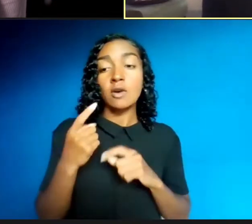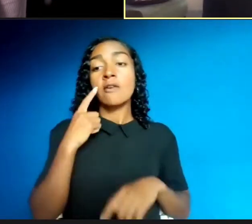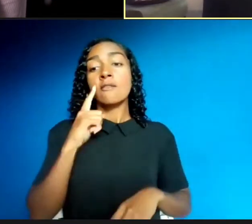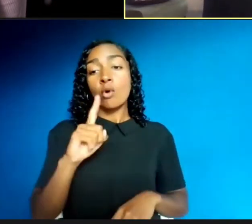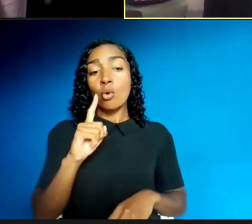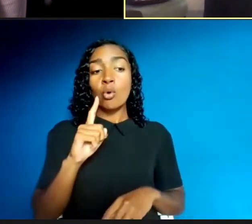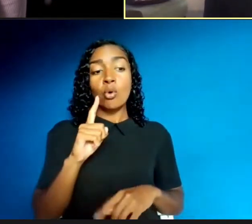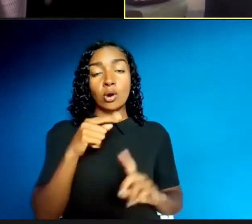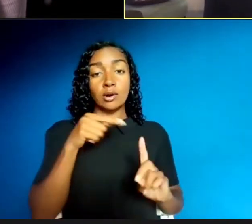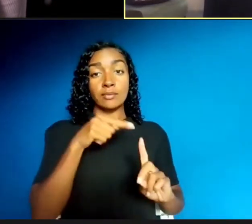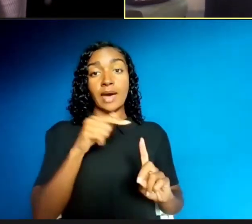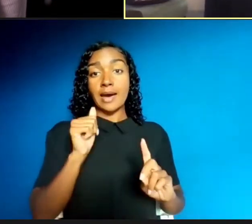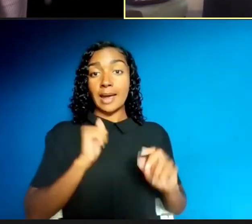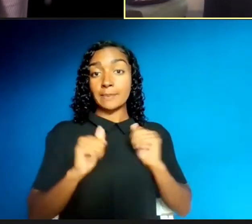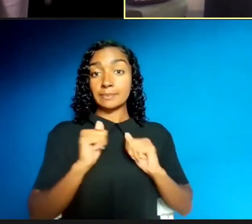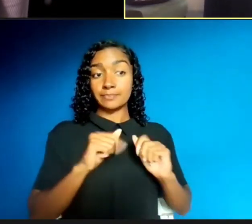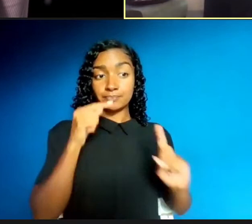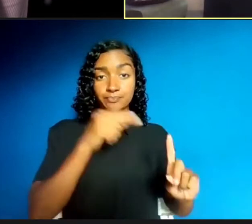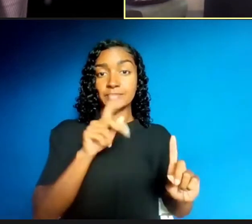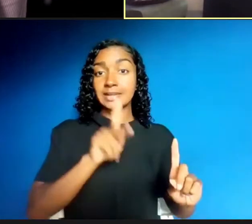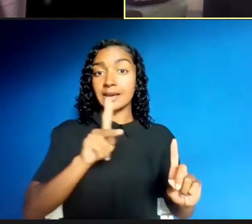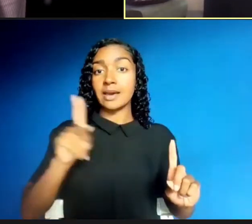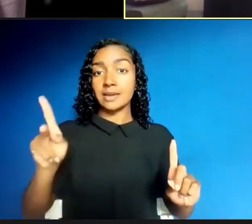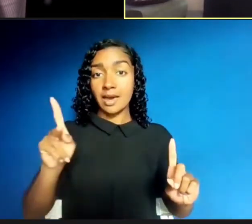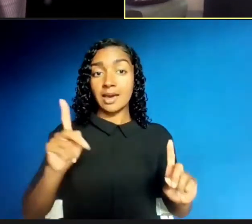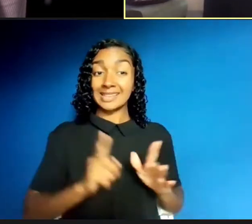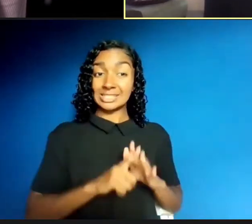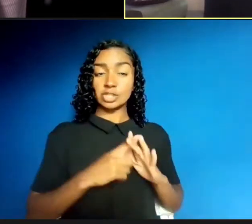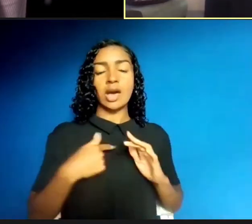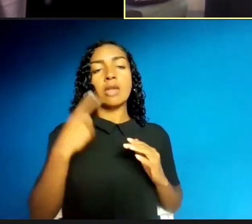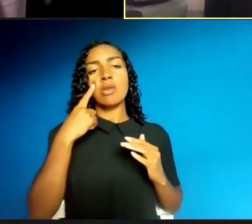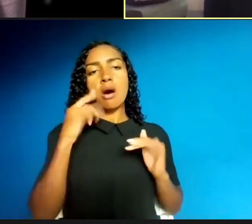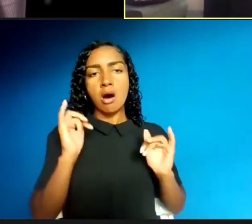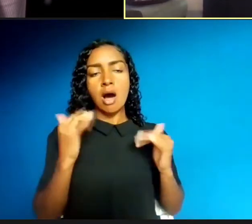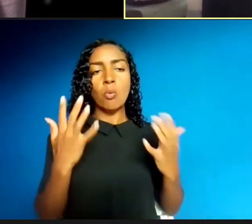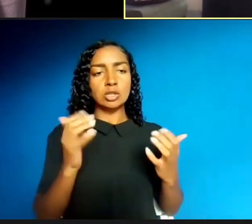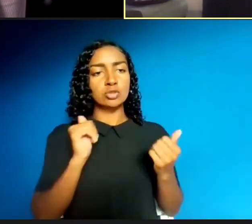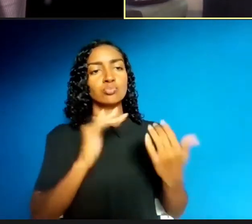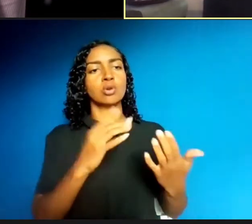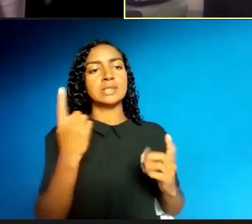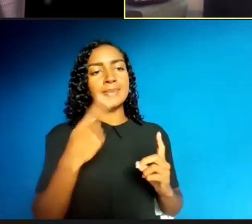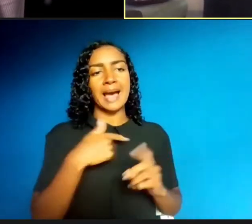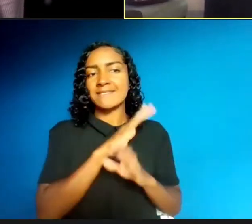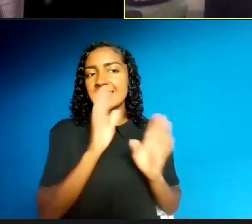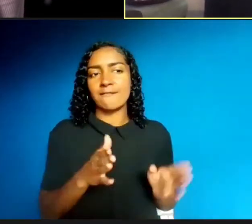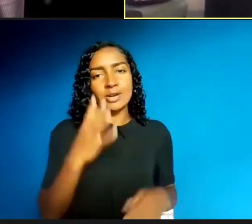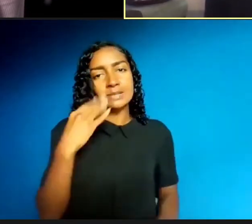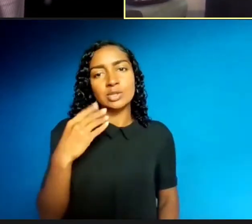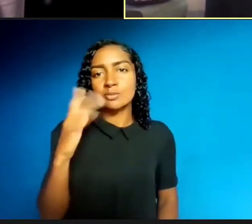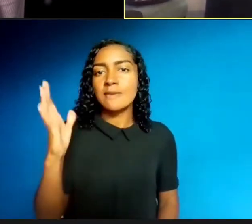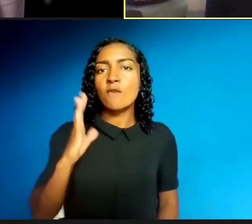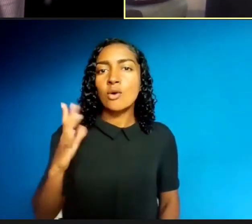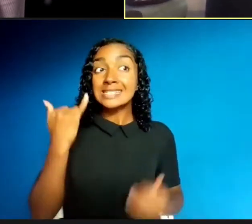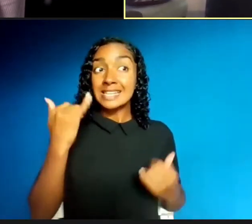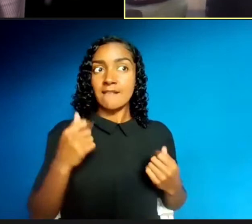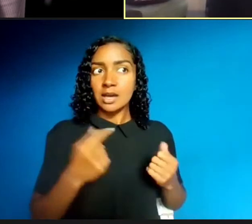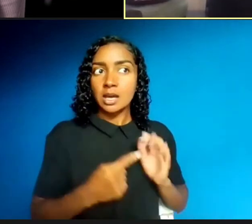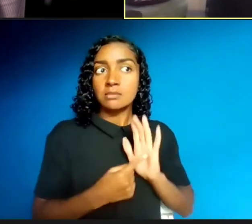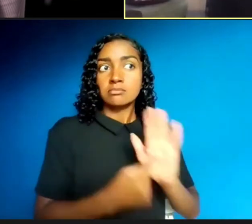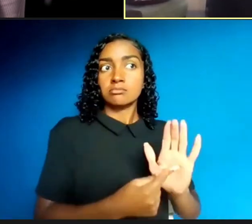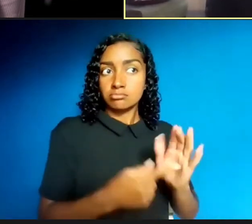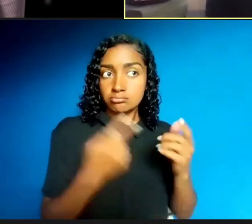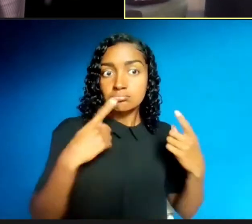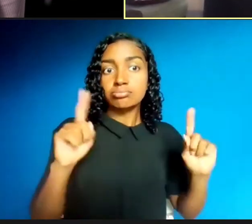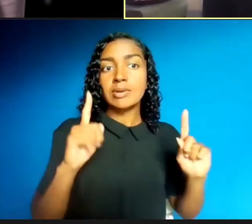initially was about like, I wanted to do something that I've never done before and see if I can pull it off, and then see if I can put it on TV in a way that is helpful, that is sort of